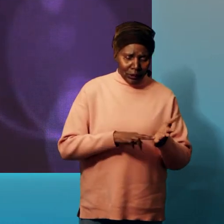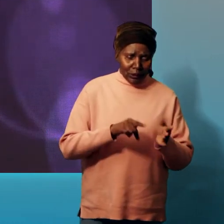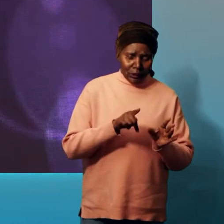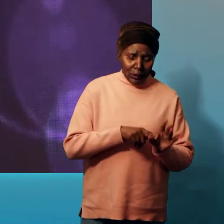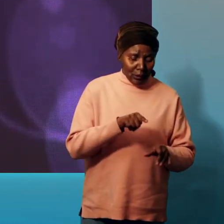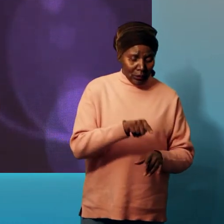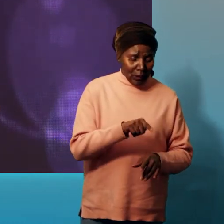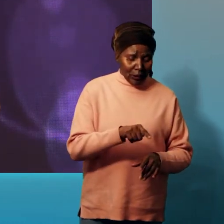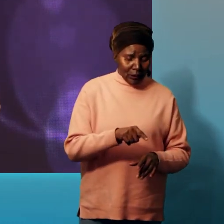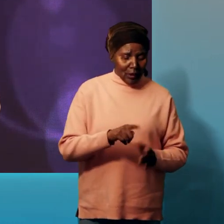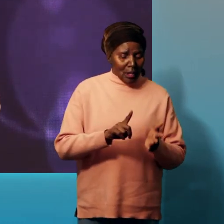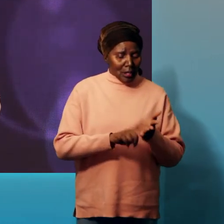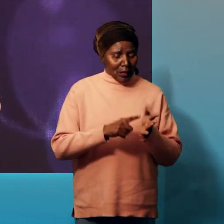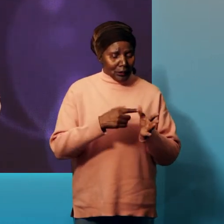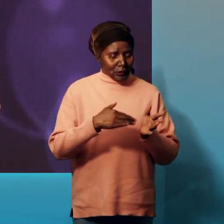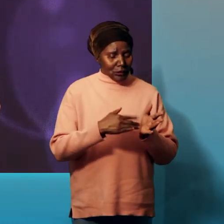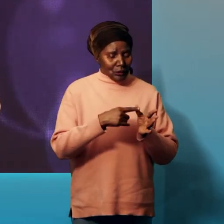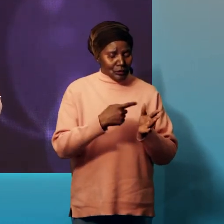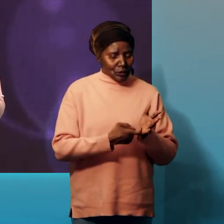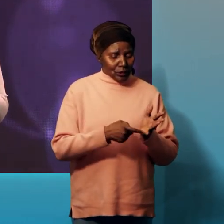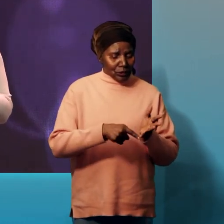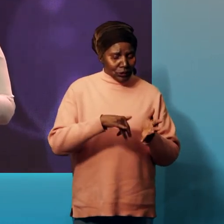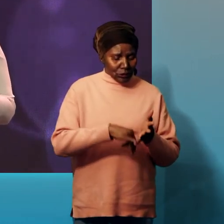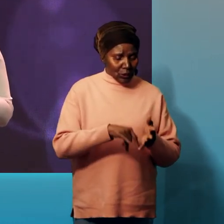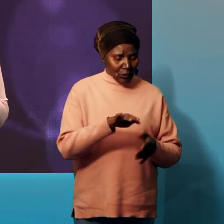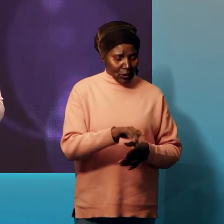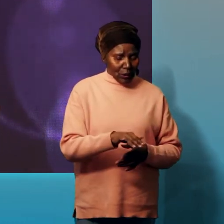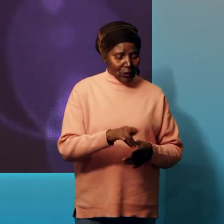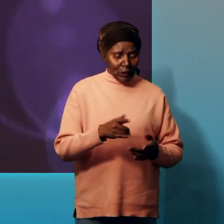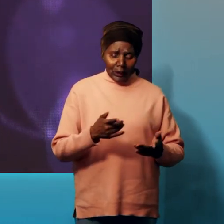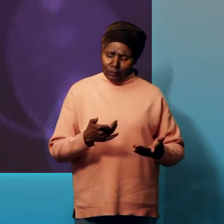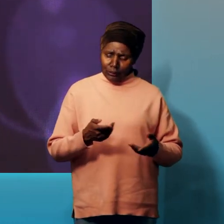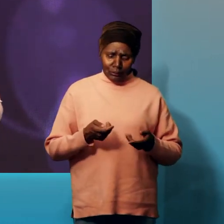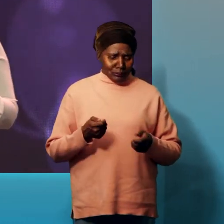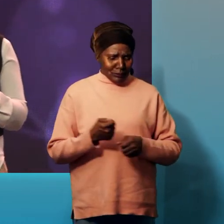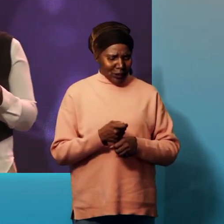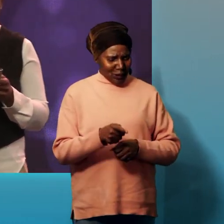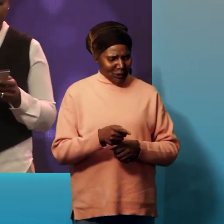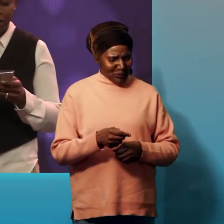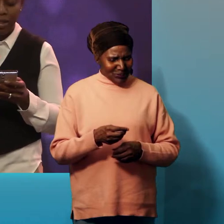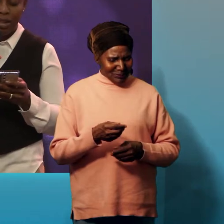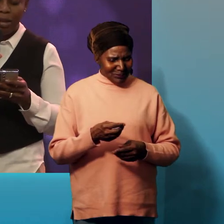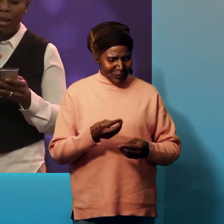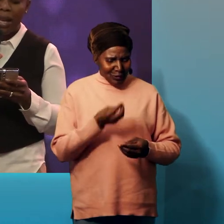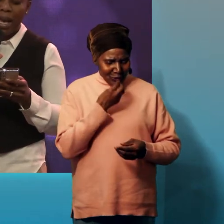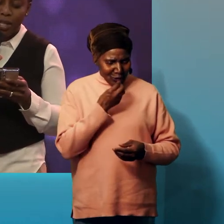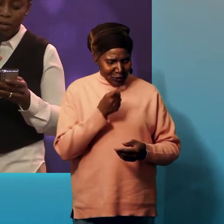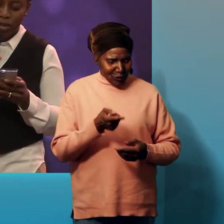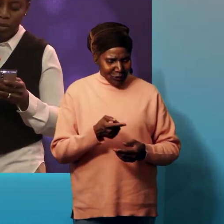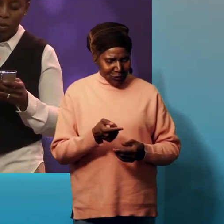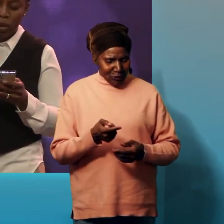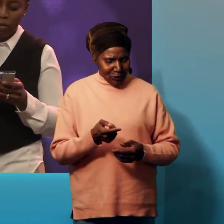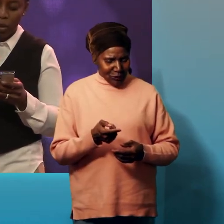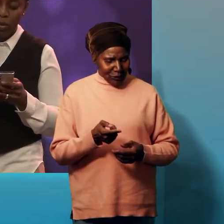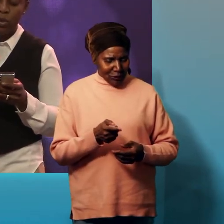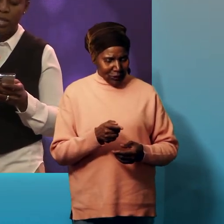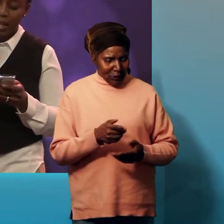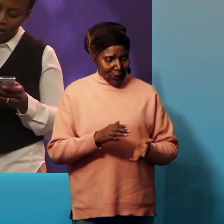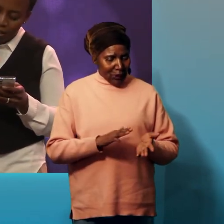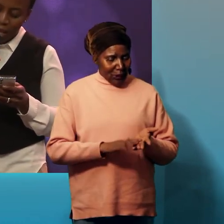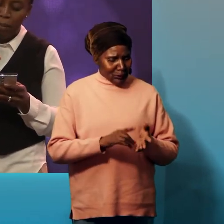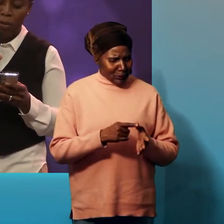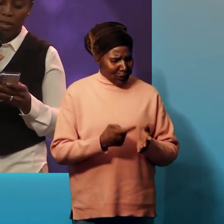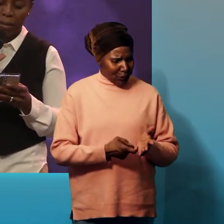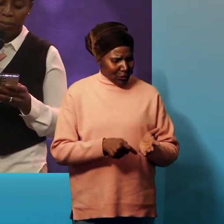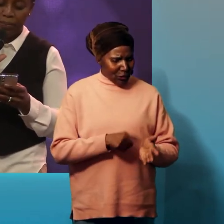whom he had raised from the dead. There he made him a supper, and Martha served. But Lazarus was one of those who sat